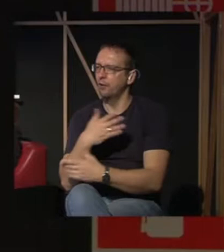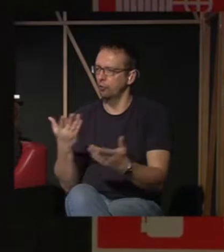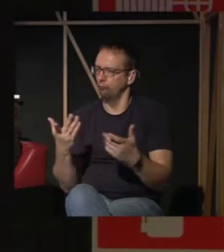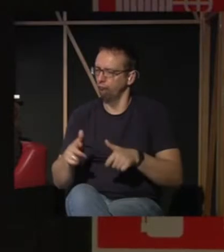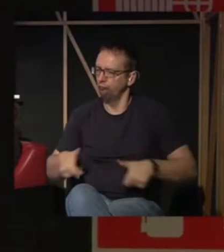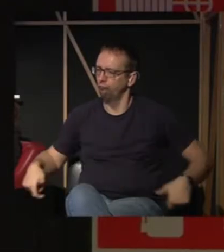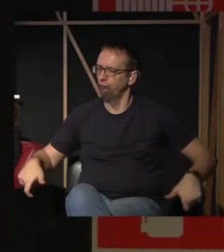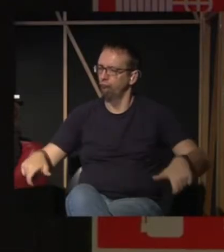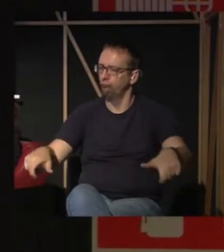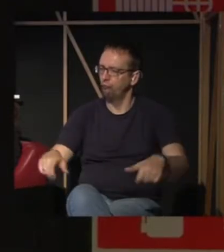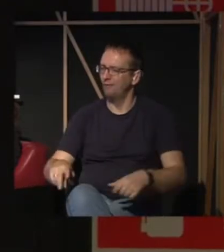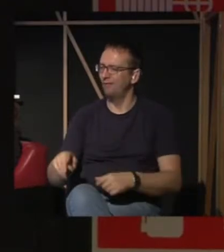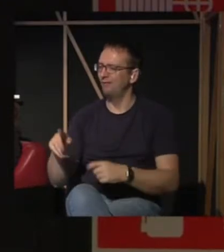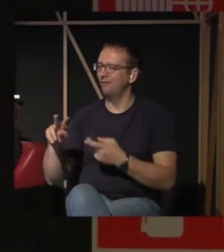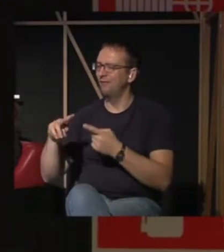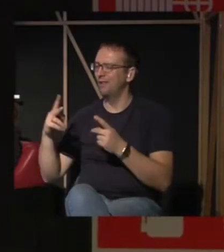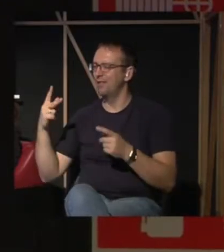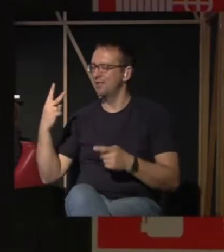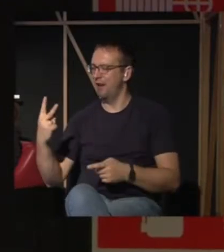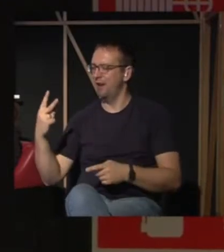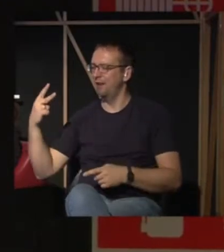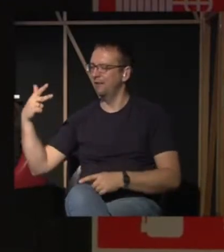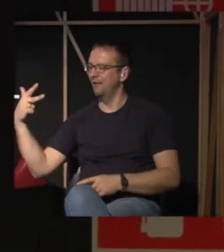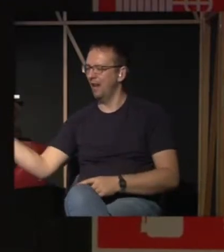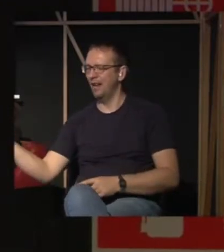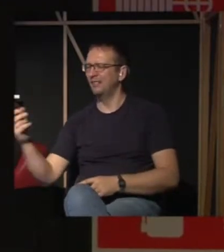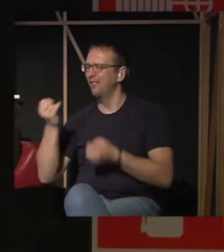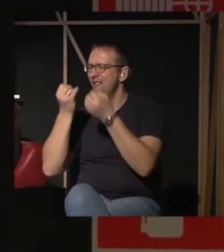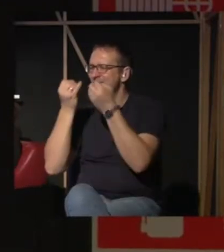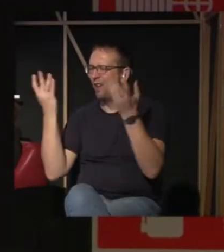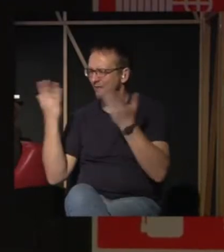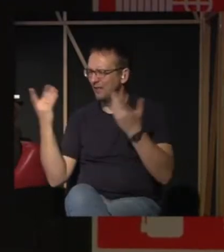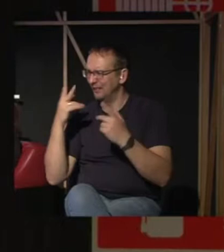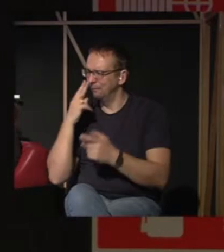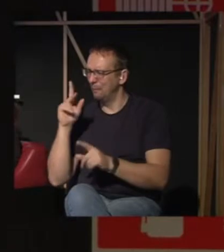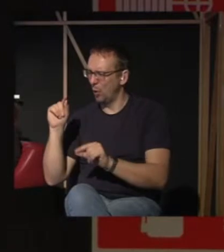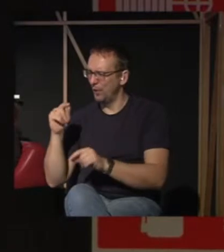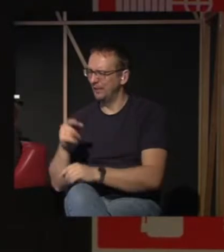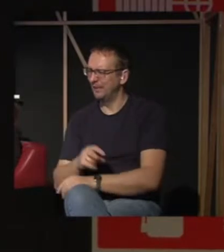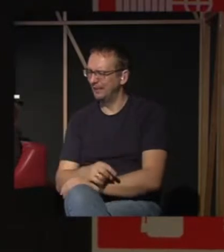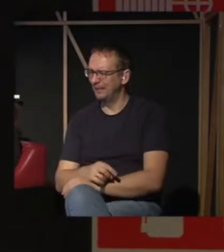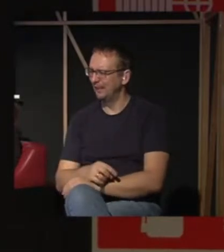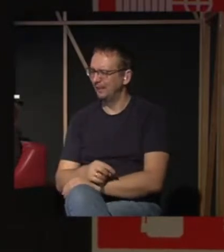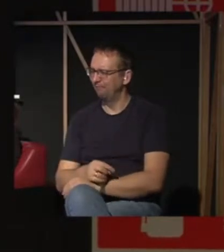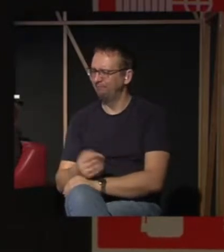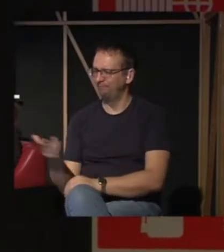were. So we made available on a first come, first serve parking at each one of the